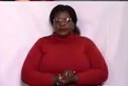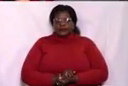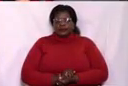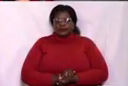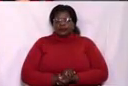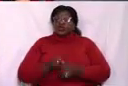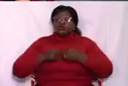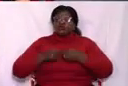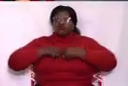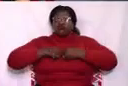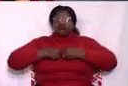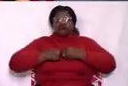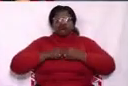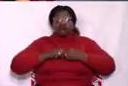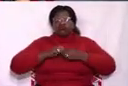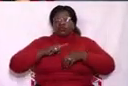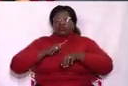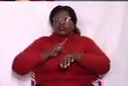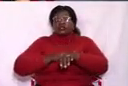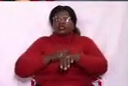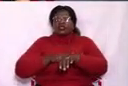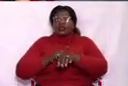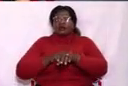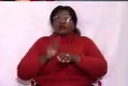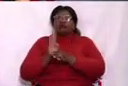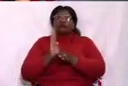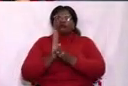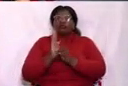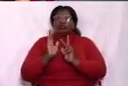challenging time for startup and those